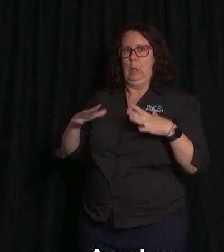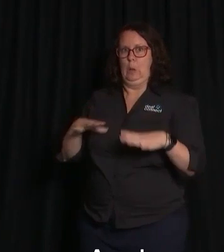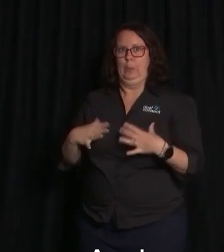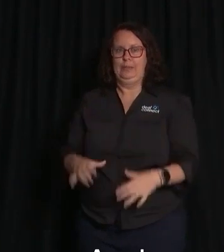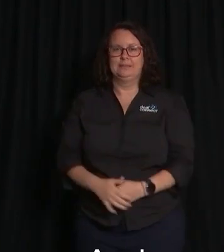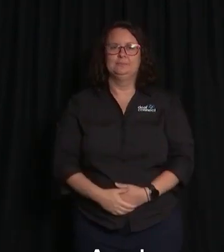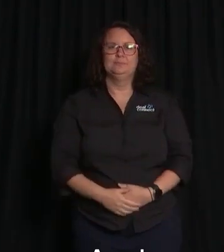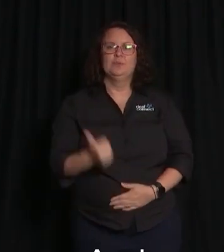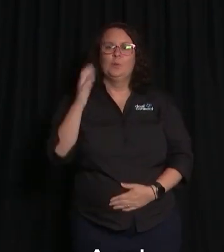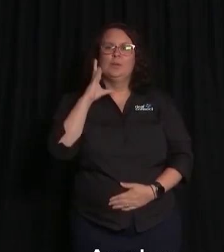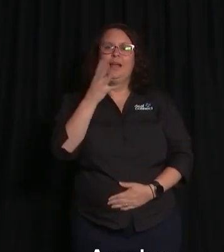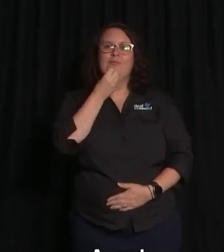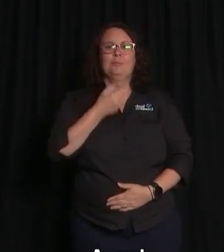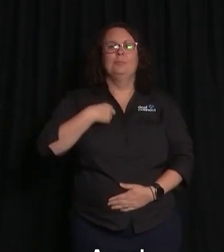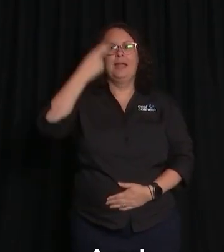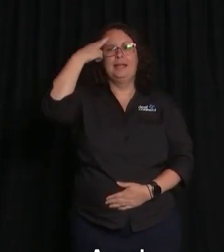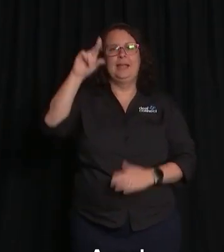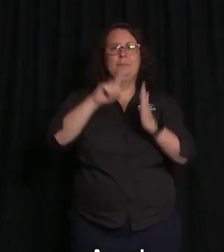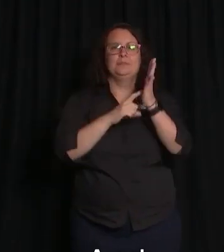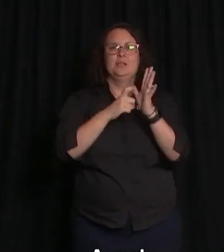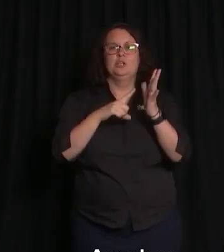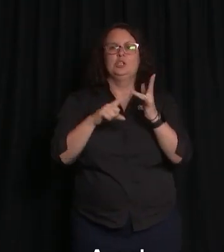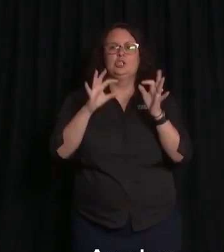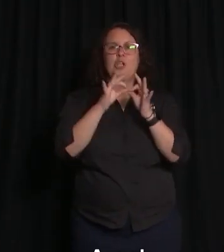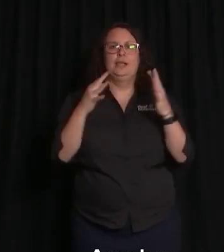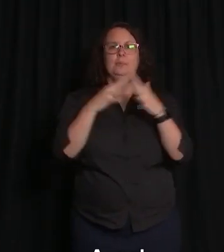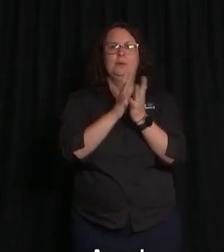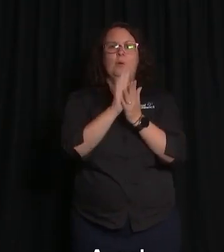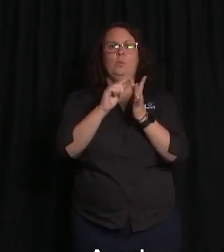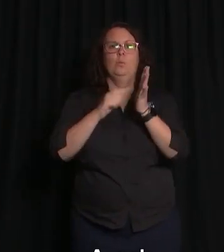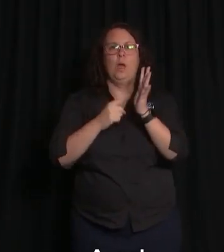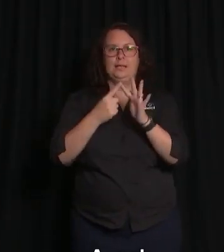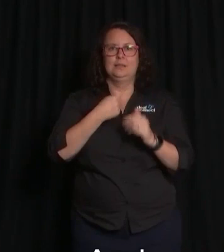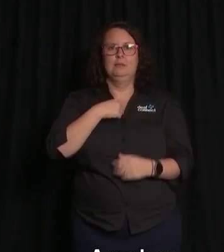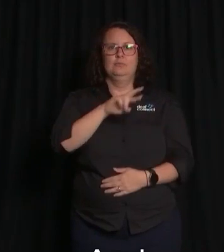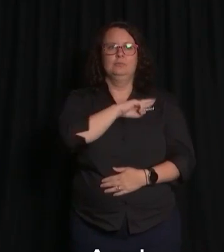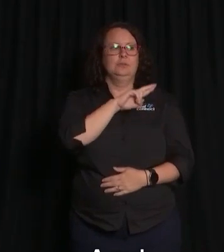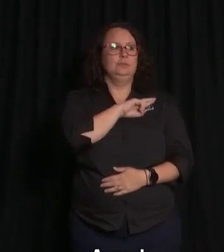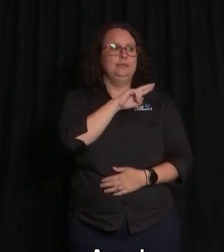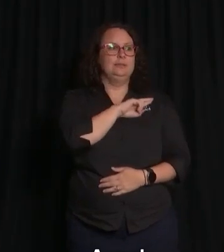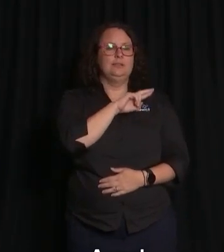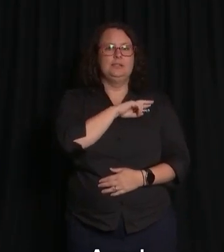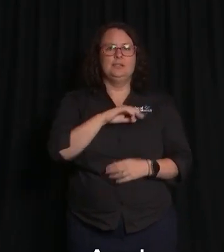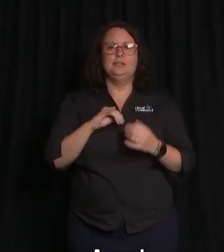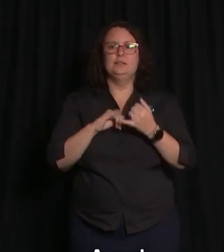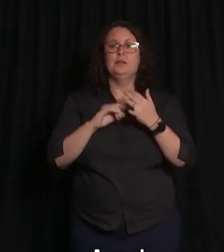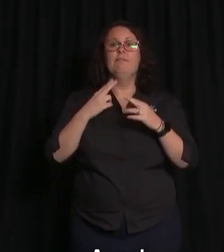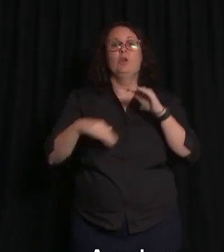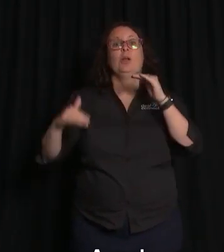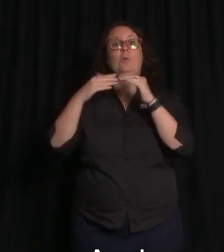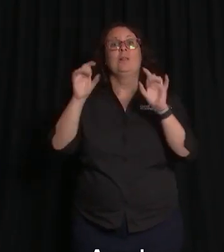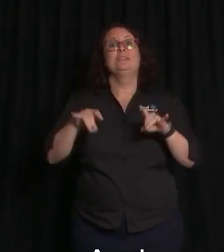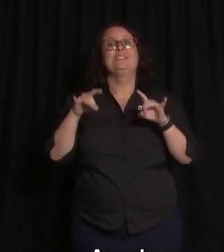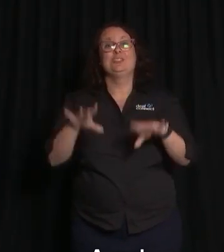Good afternoon, my name is Jacob White, and along with Anna Brown and our broader team, I'm responsible for the development of Equality Australia as a national voice